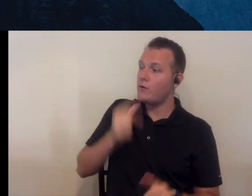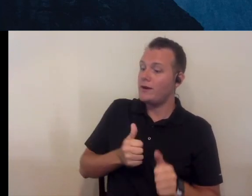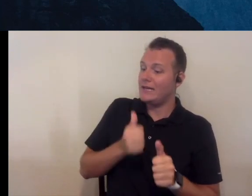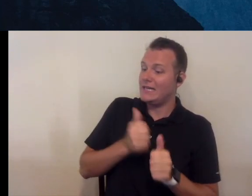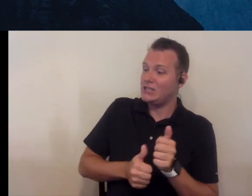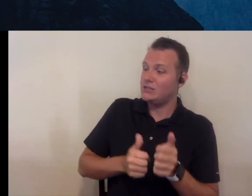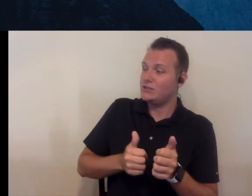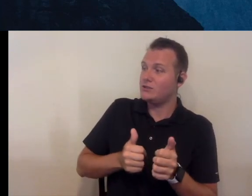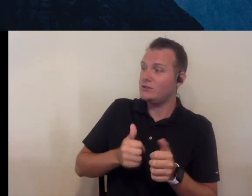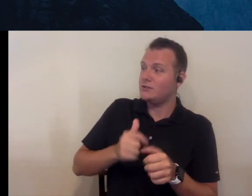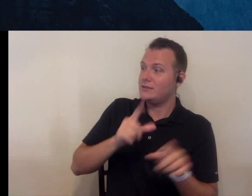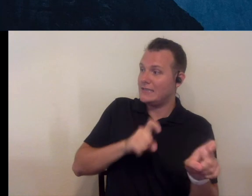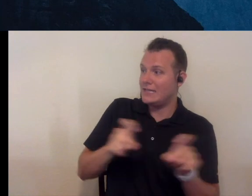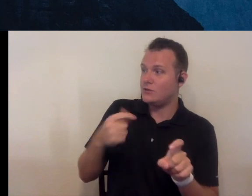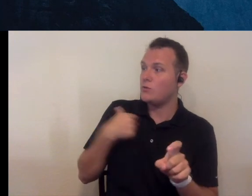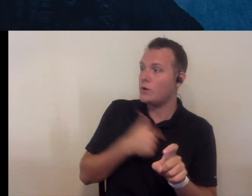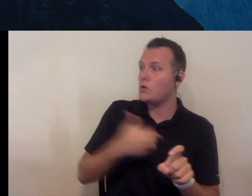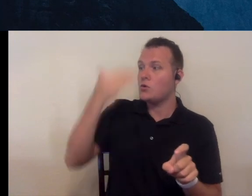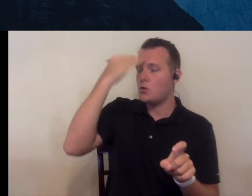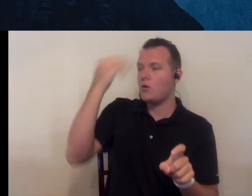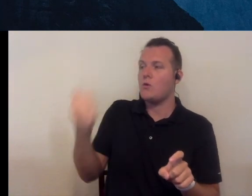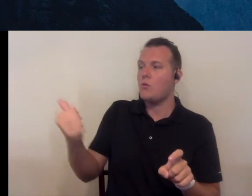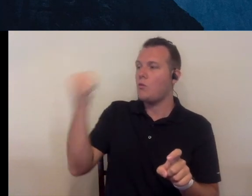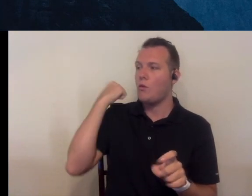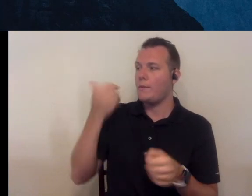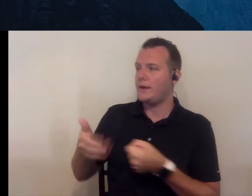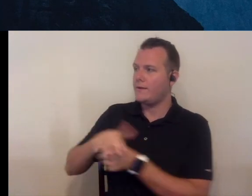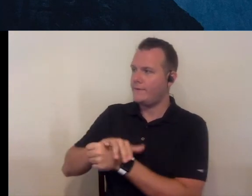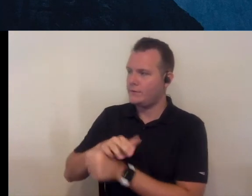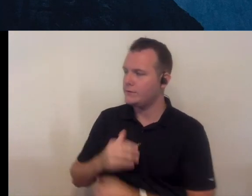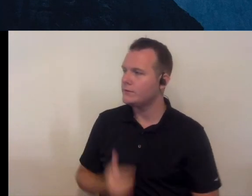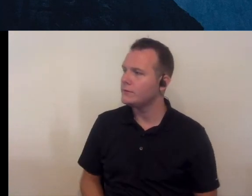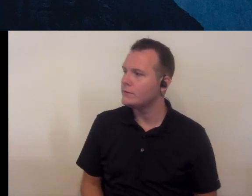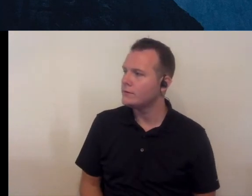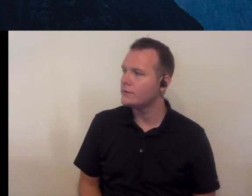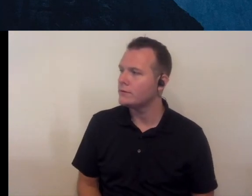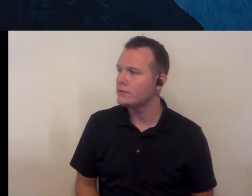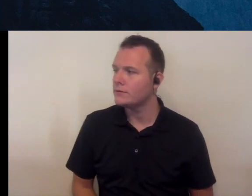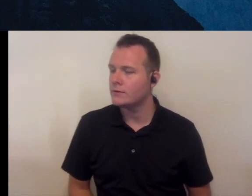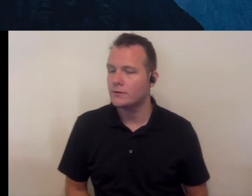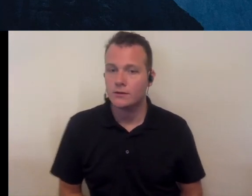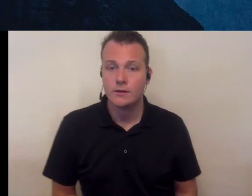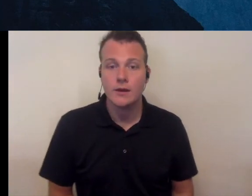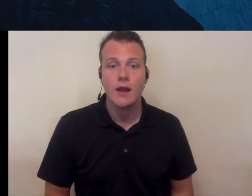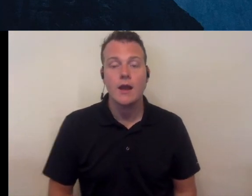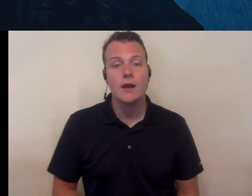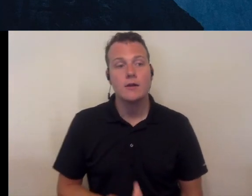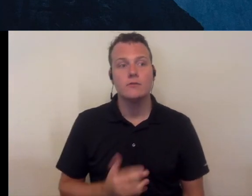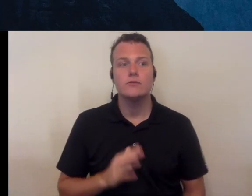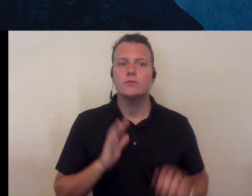should code for each and every test that we know is not going to be covered?